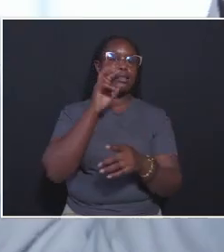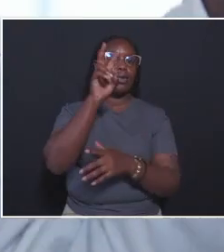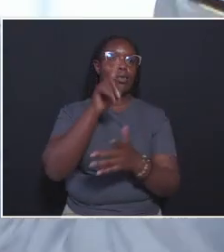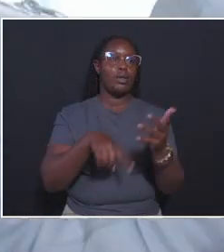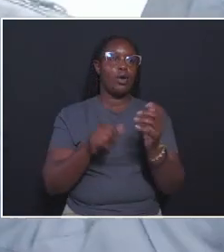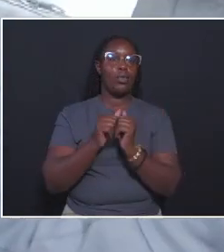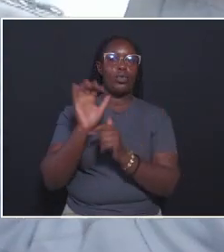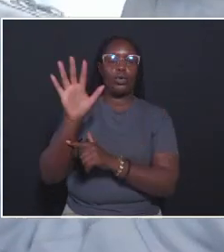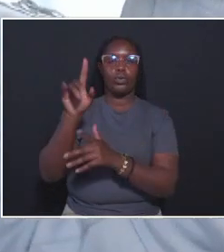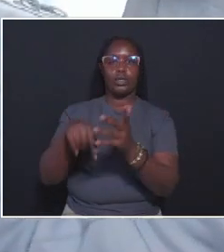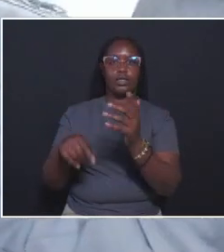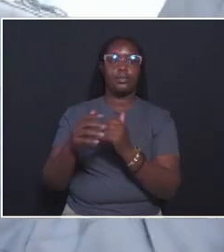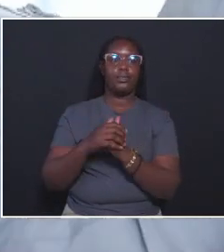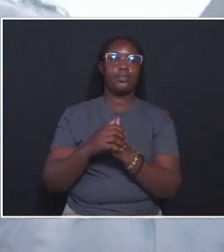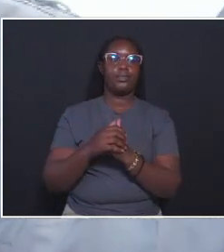yours is